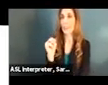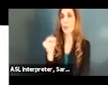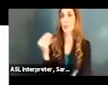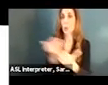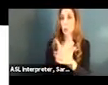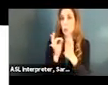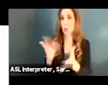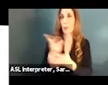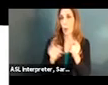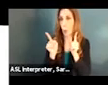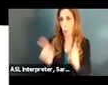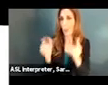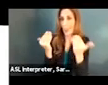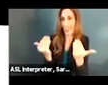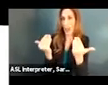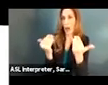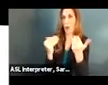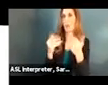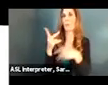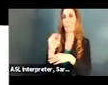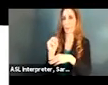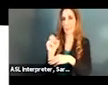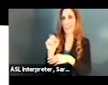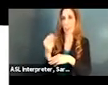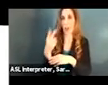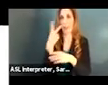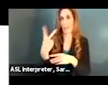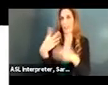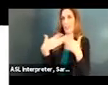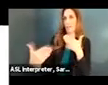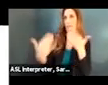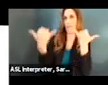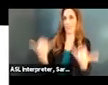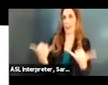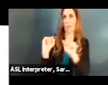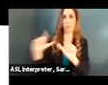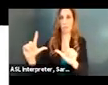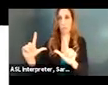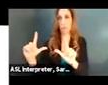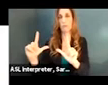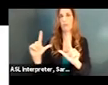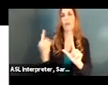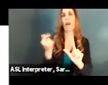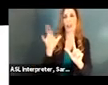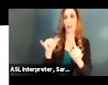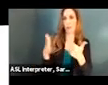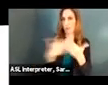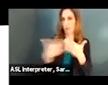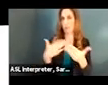the new ASL interpreter. So I did pin Sarah. So now Sarah is on the front of everyone's gallery screen no matter